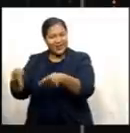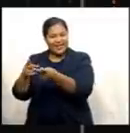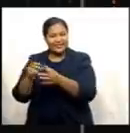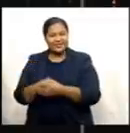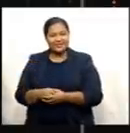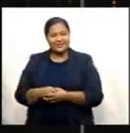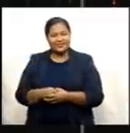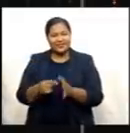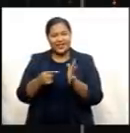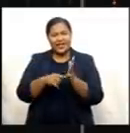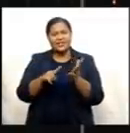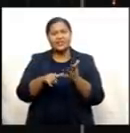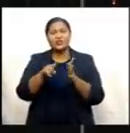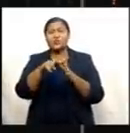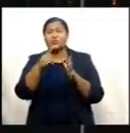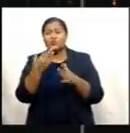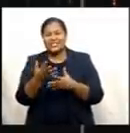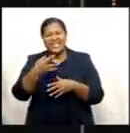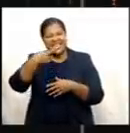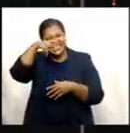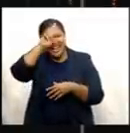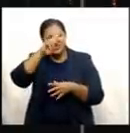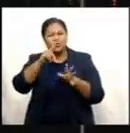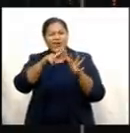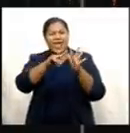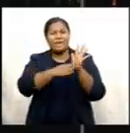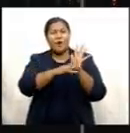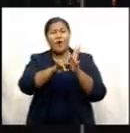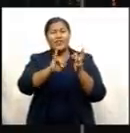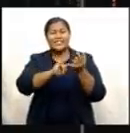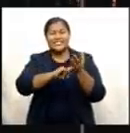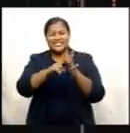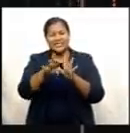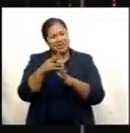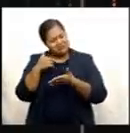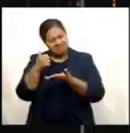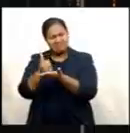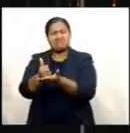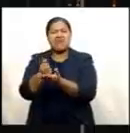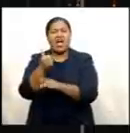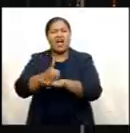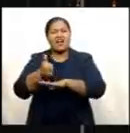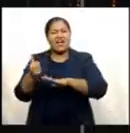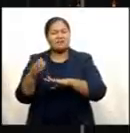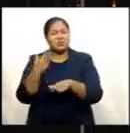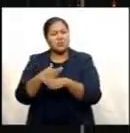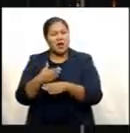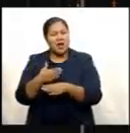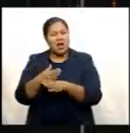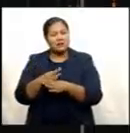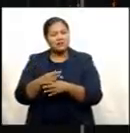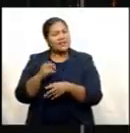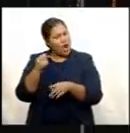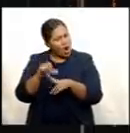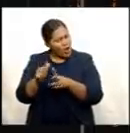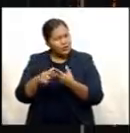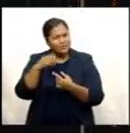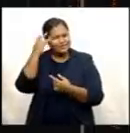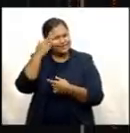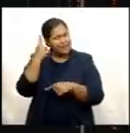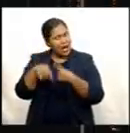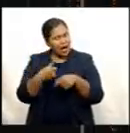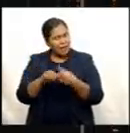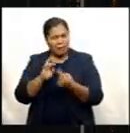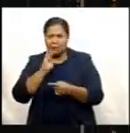Ndavutukia Korolevo Iwai Ratu Emosi Mburuvatu, while backing the government initiative, is also concerned with false information